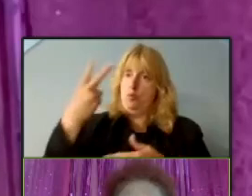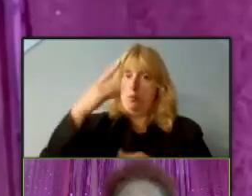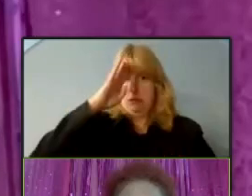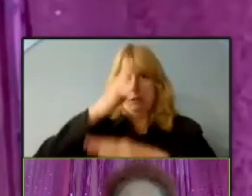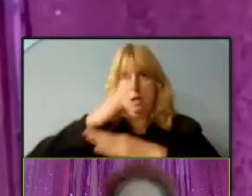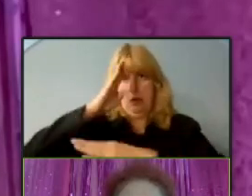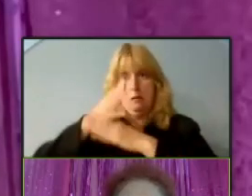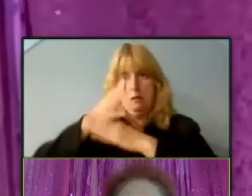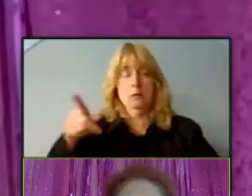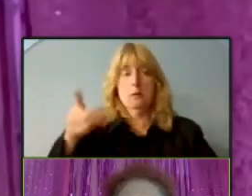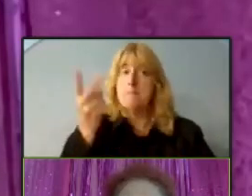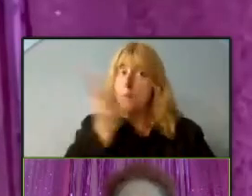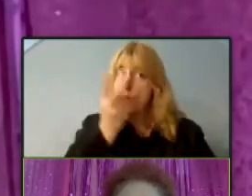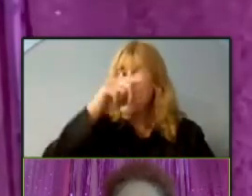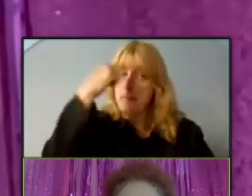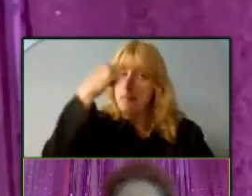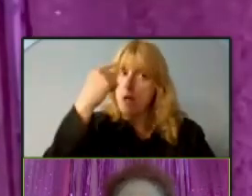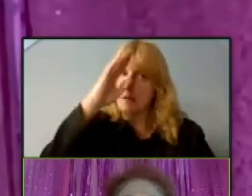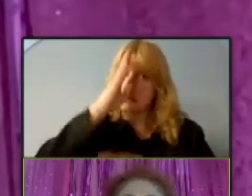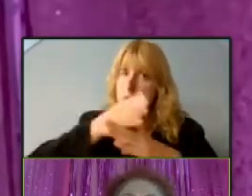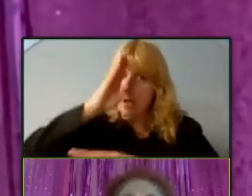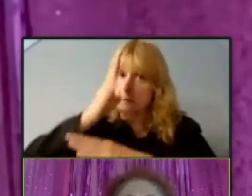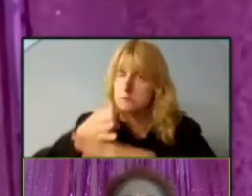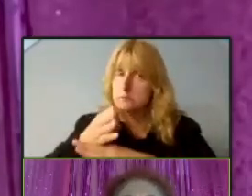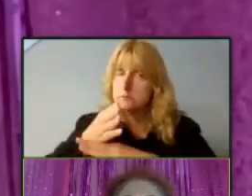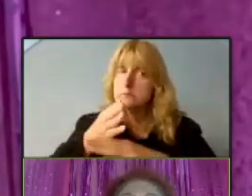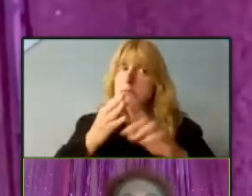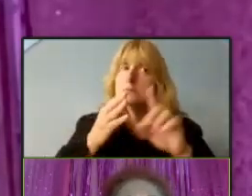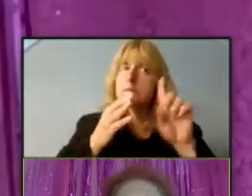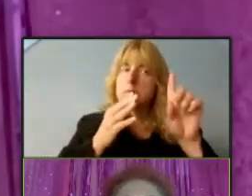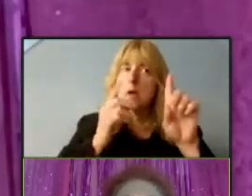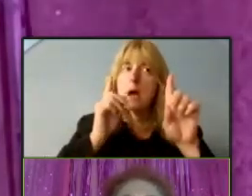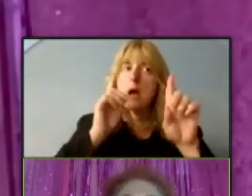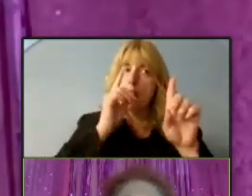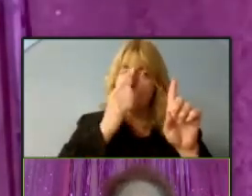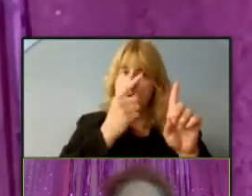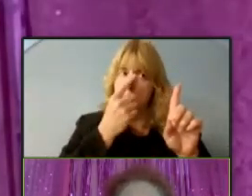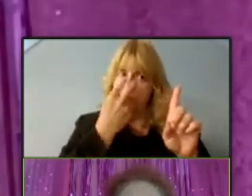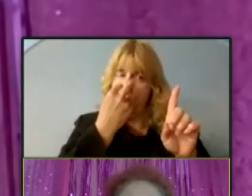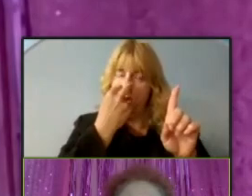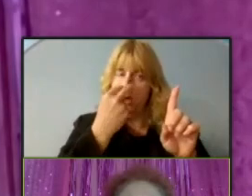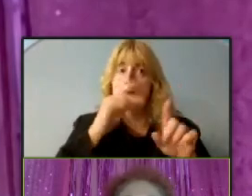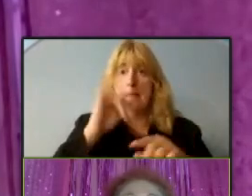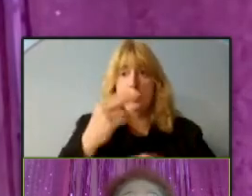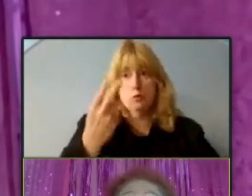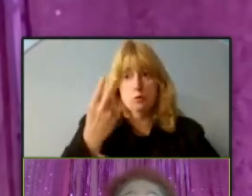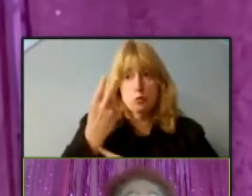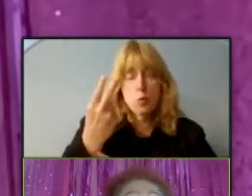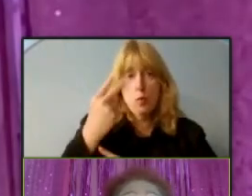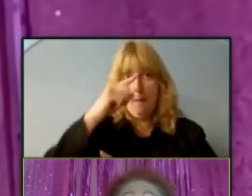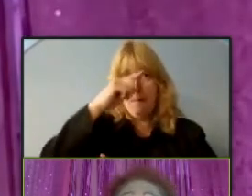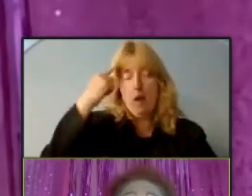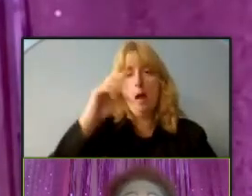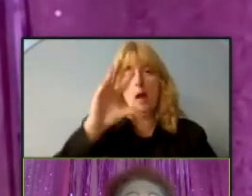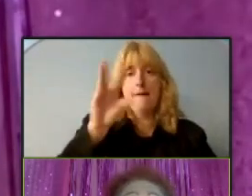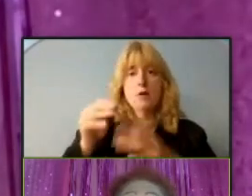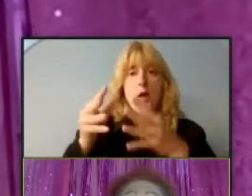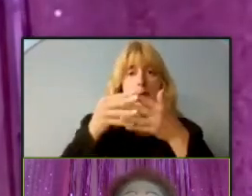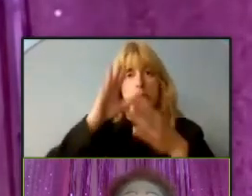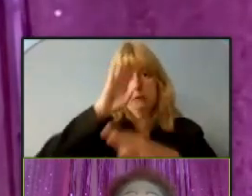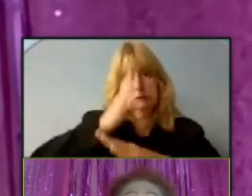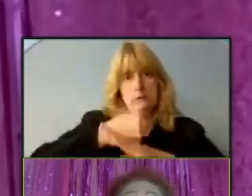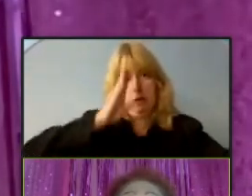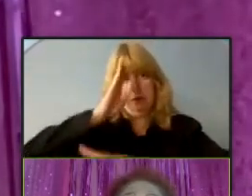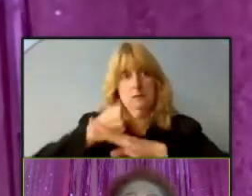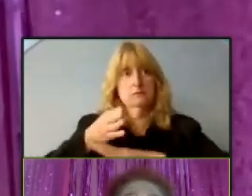sons. Listen to that, 2 Black African-American sons. I don't even have to say anything else behind